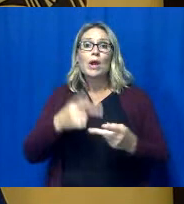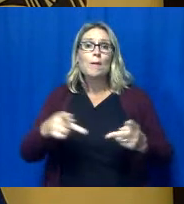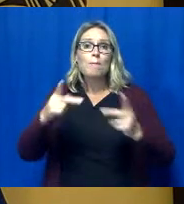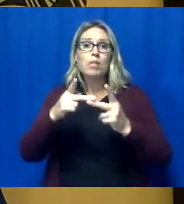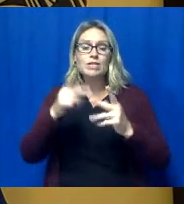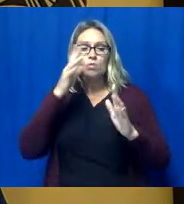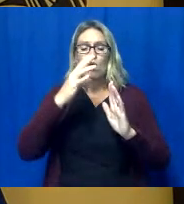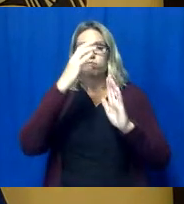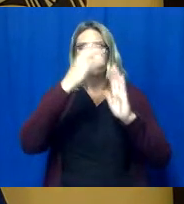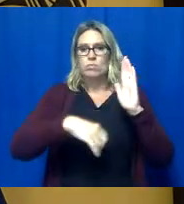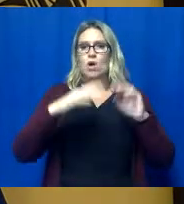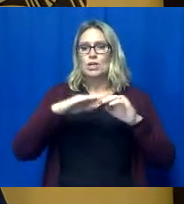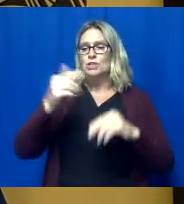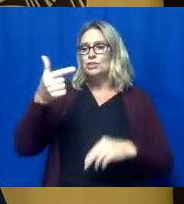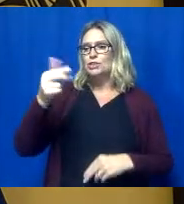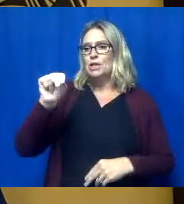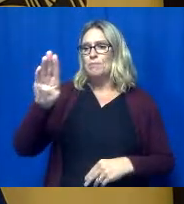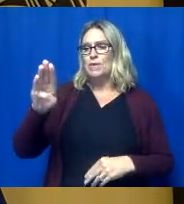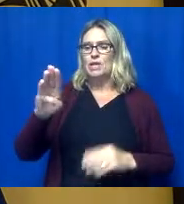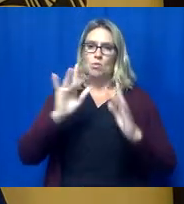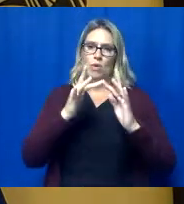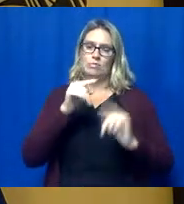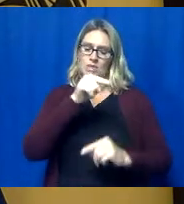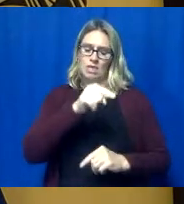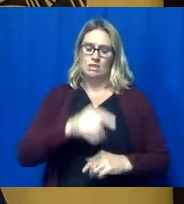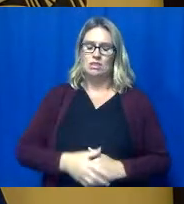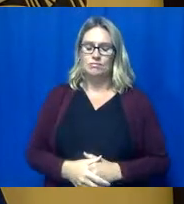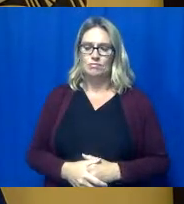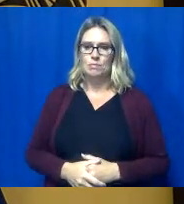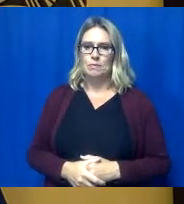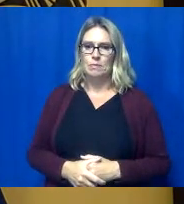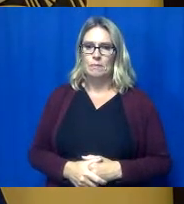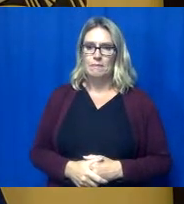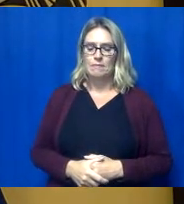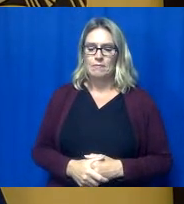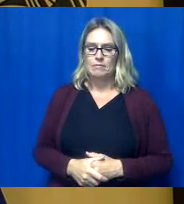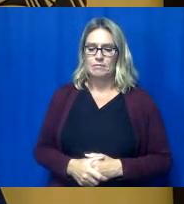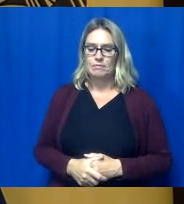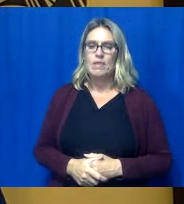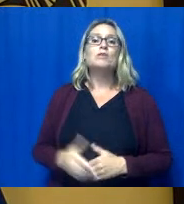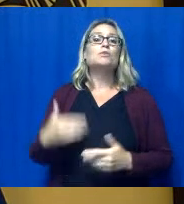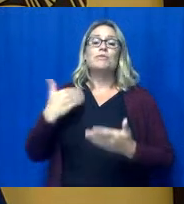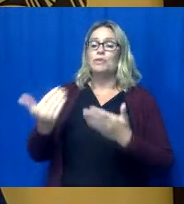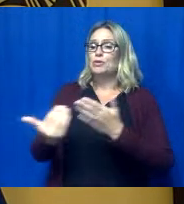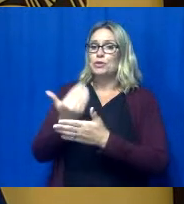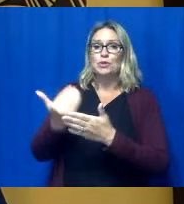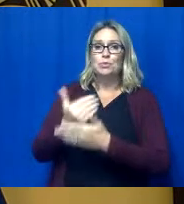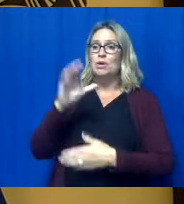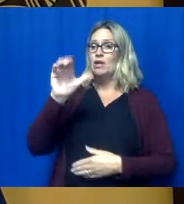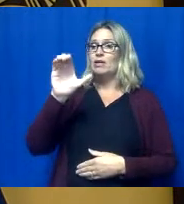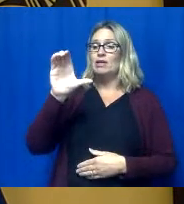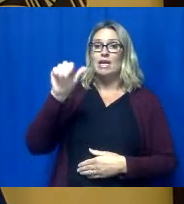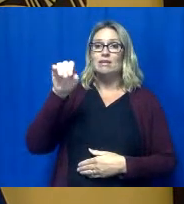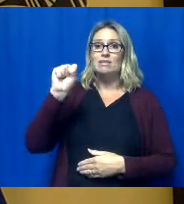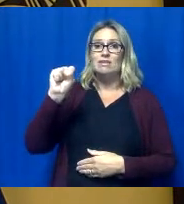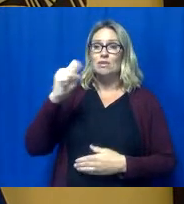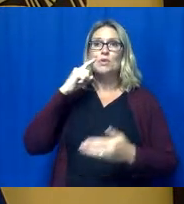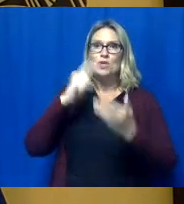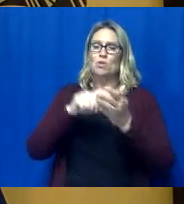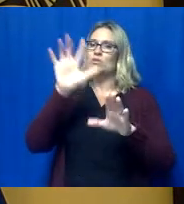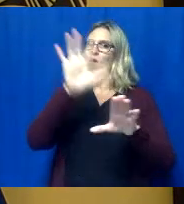I can tell you that we are seeing new cases in every corner of our